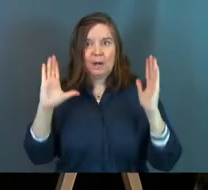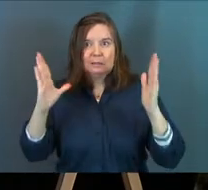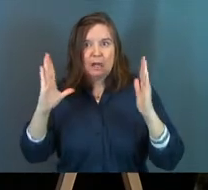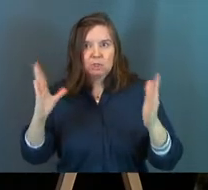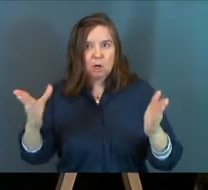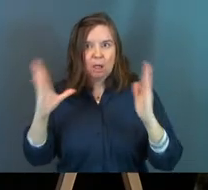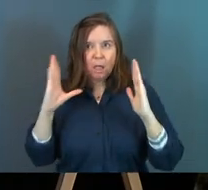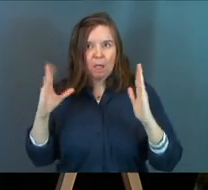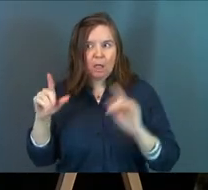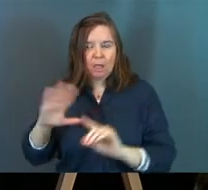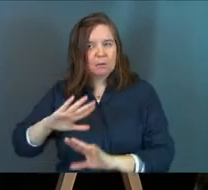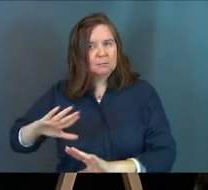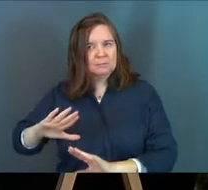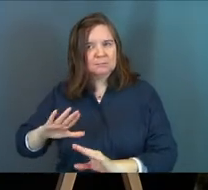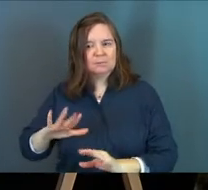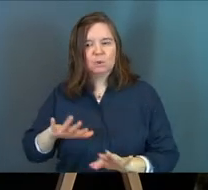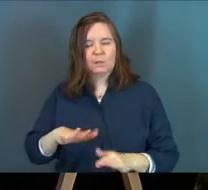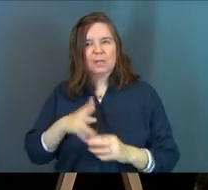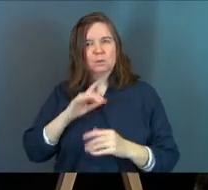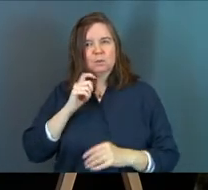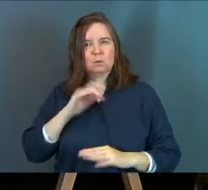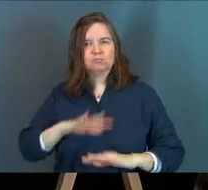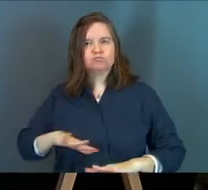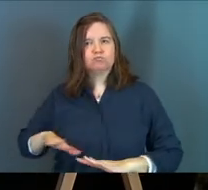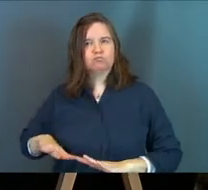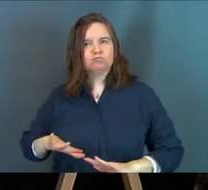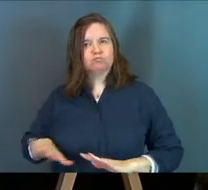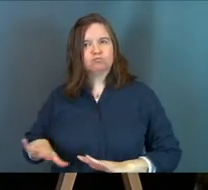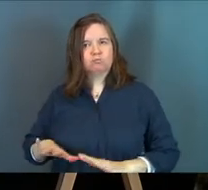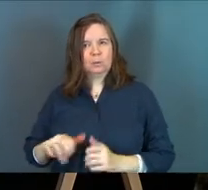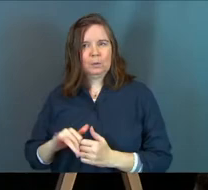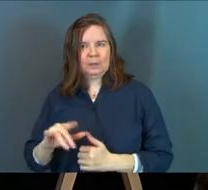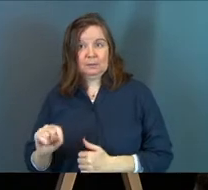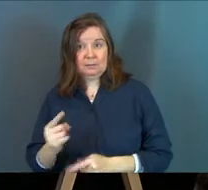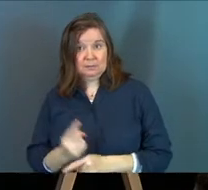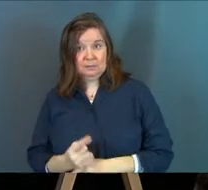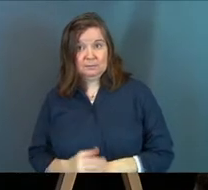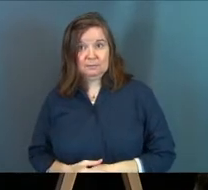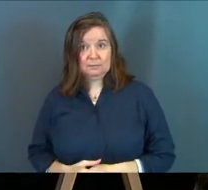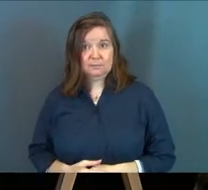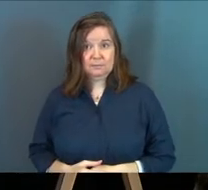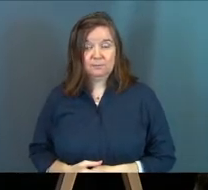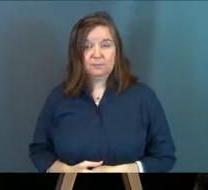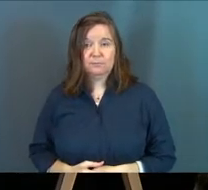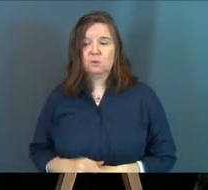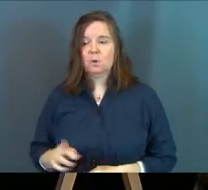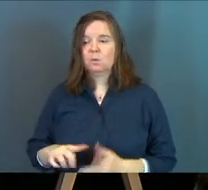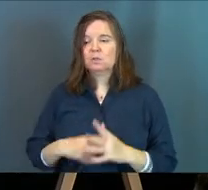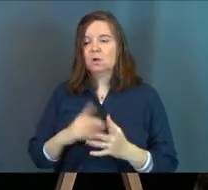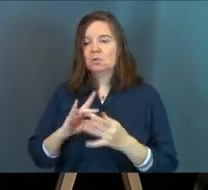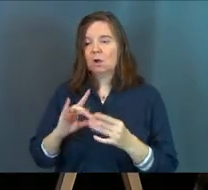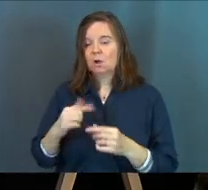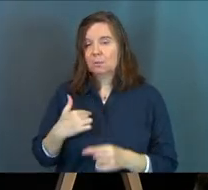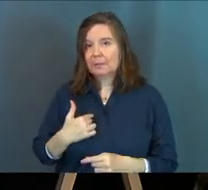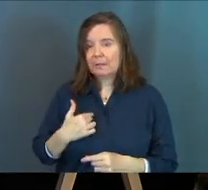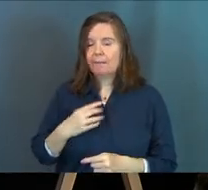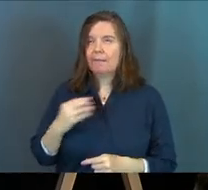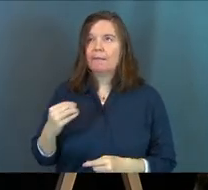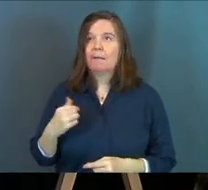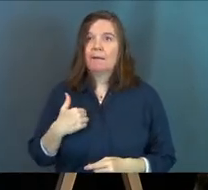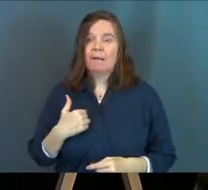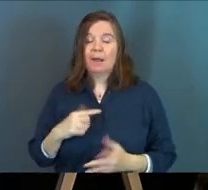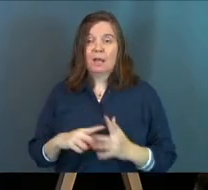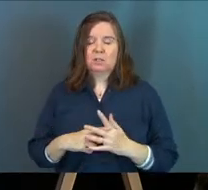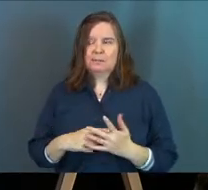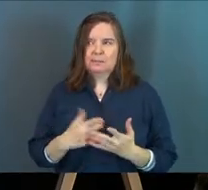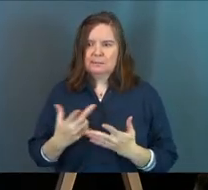attention. And so he was cool with it being chill, right? And so he starts talking to me, and